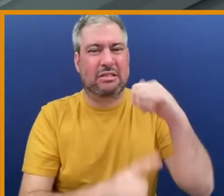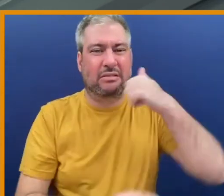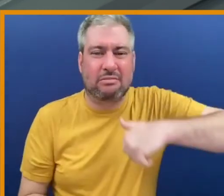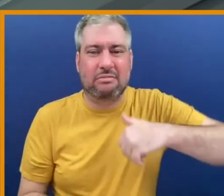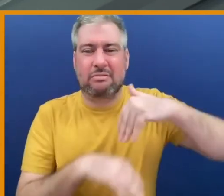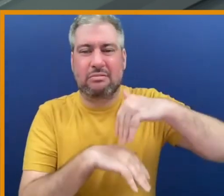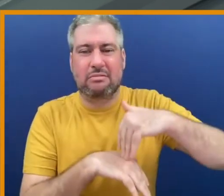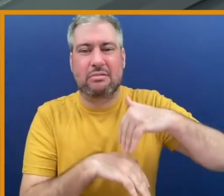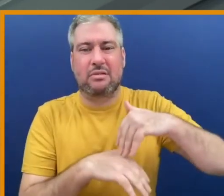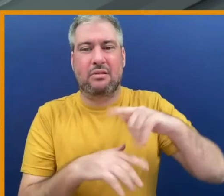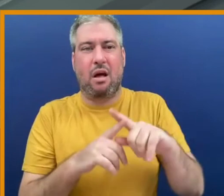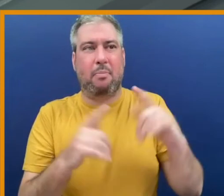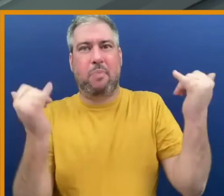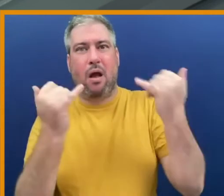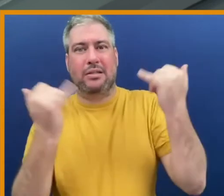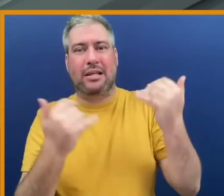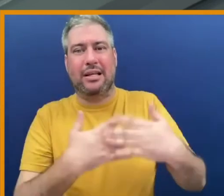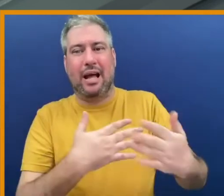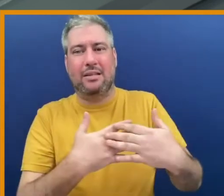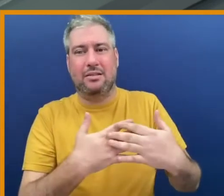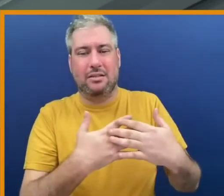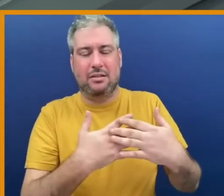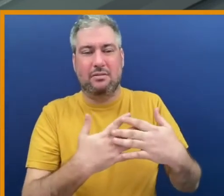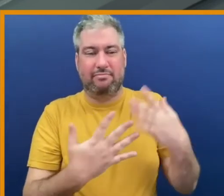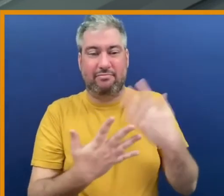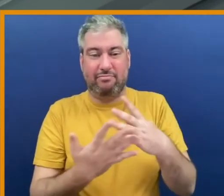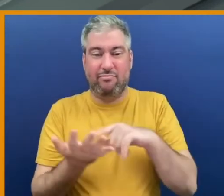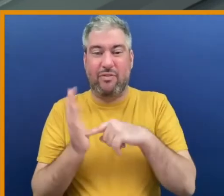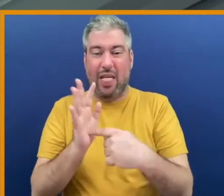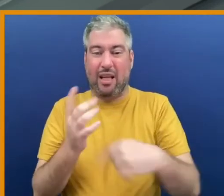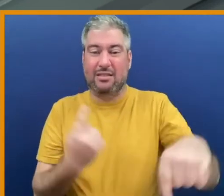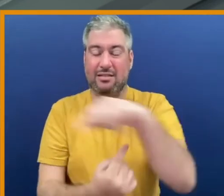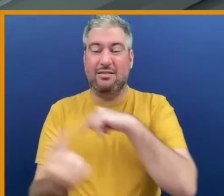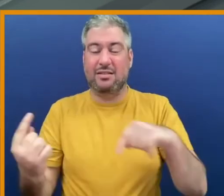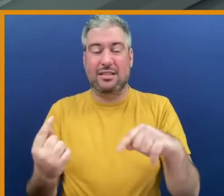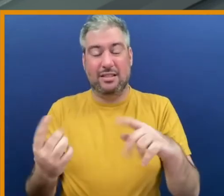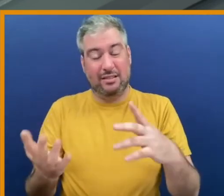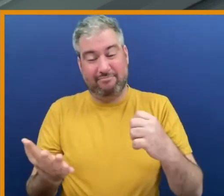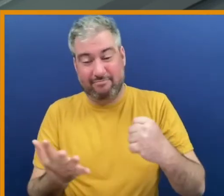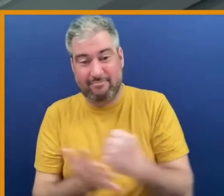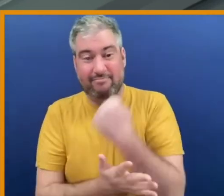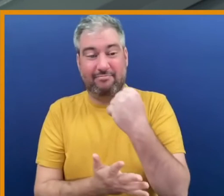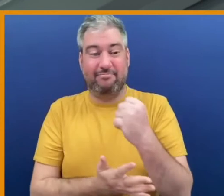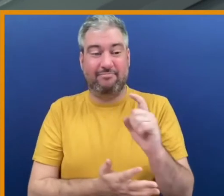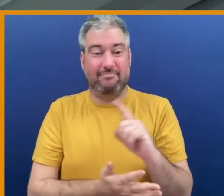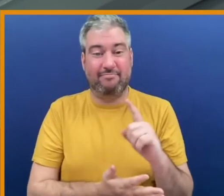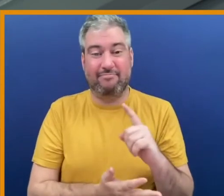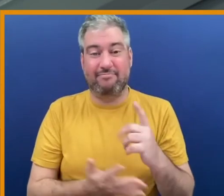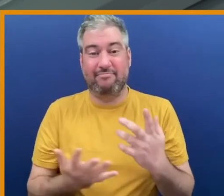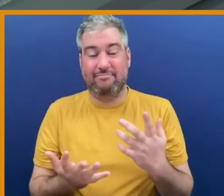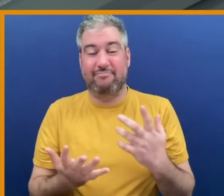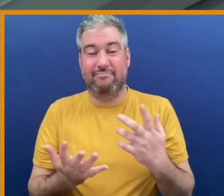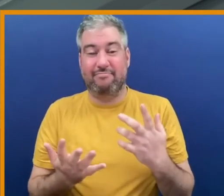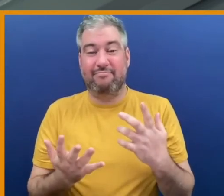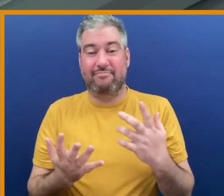of, unfortunately, the Tory government, but of politics across our country and internationally. In